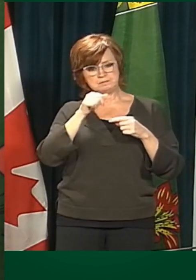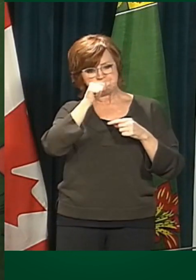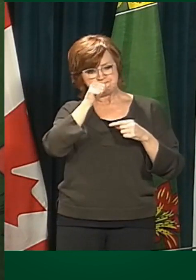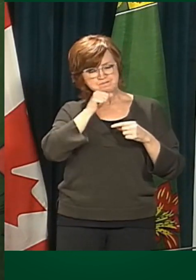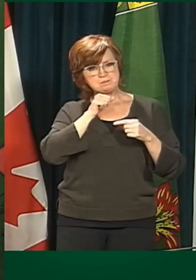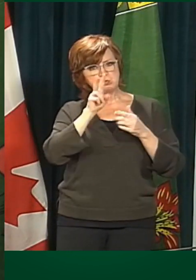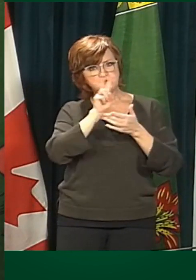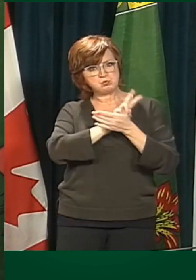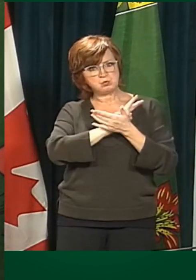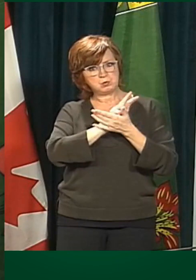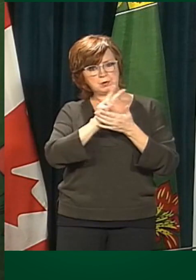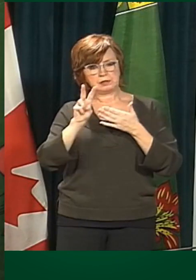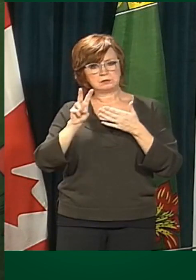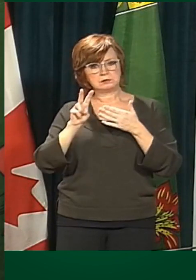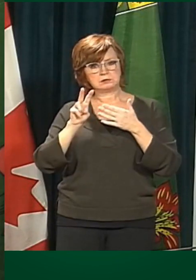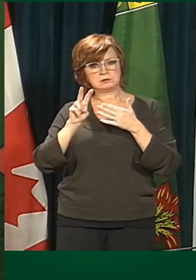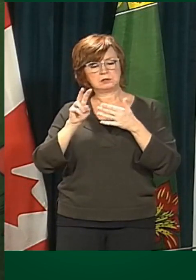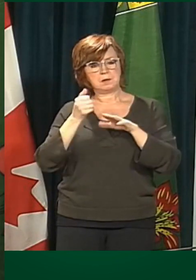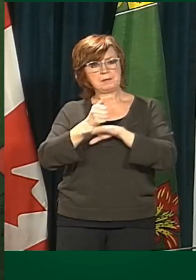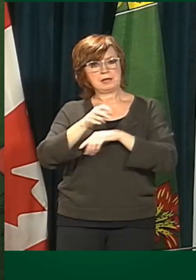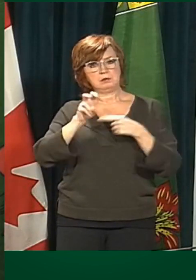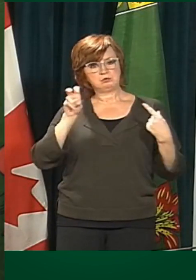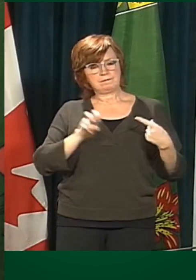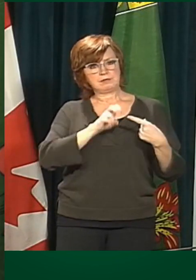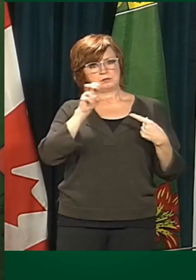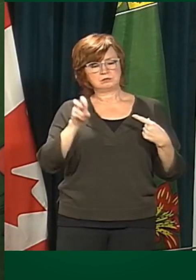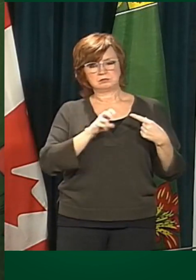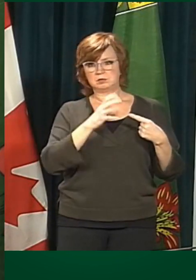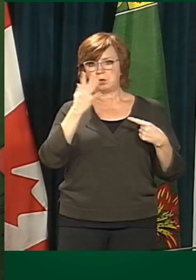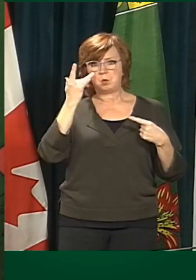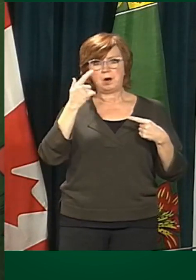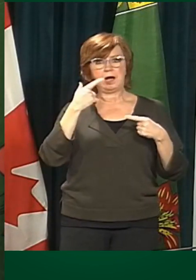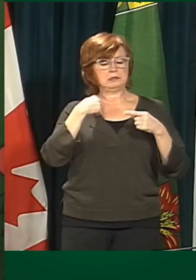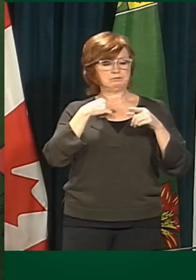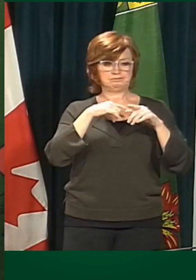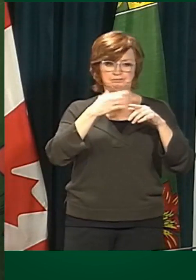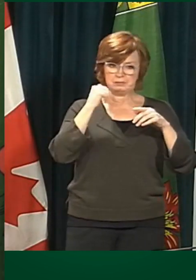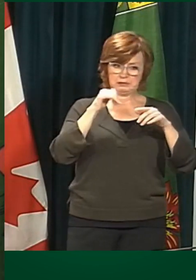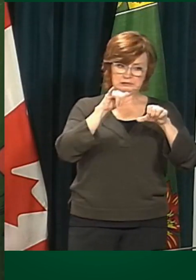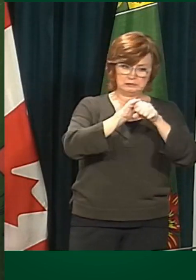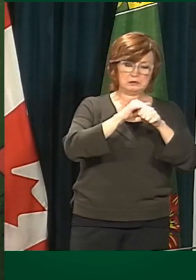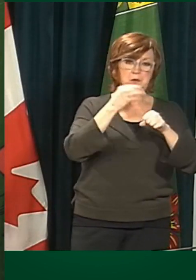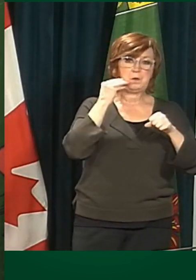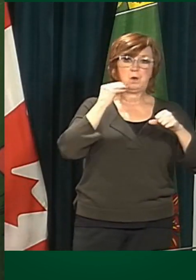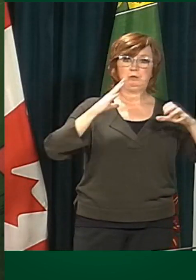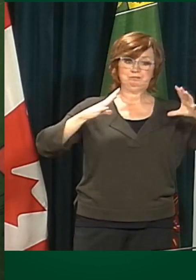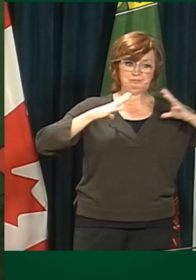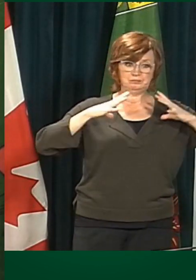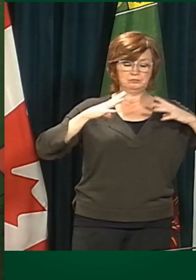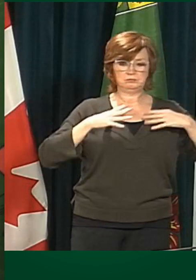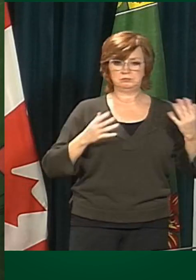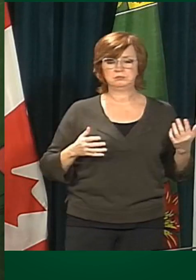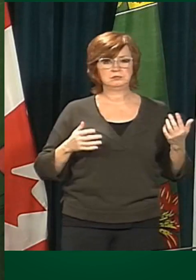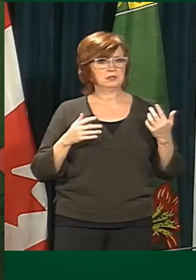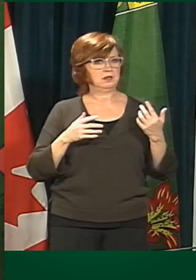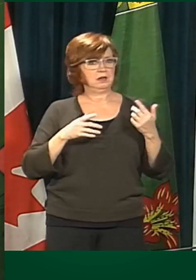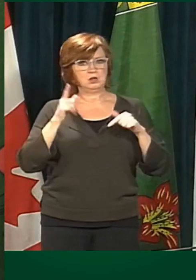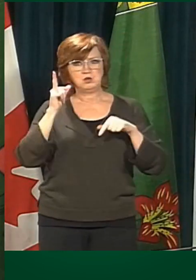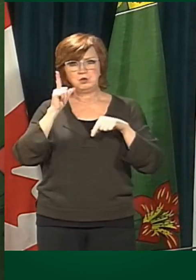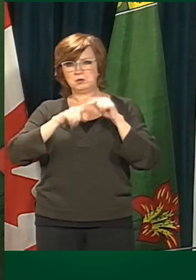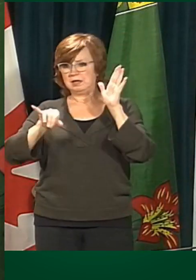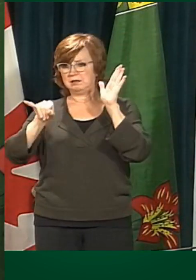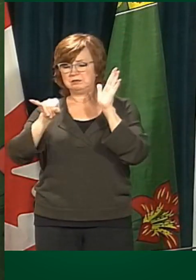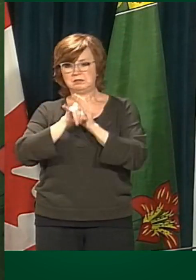exactly because we can't rely just on symptoms to tell when someone is infectious. 30% of people may have very